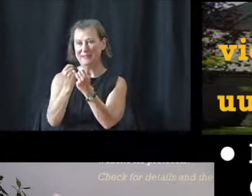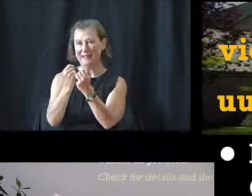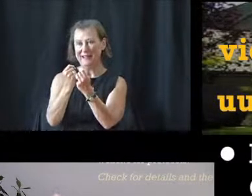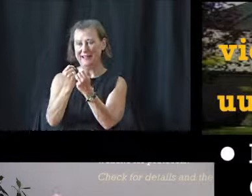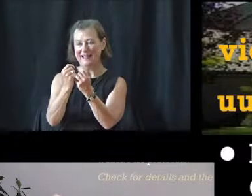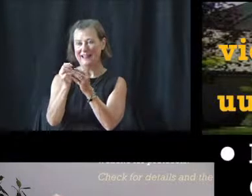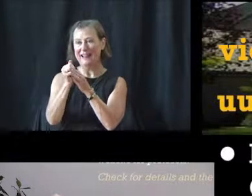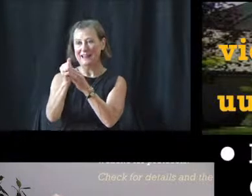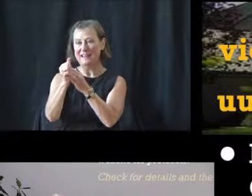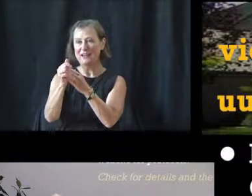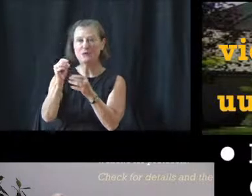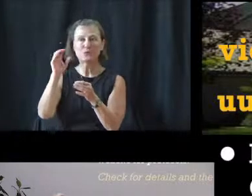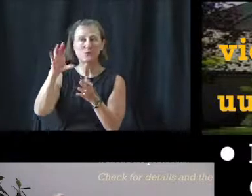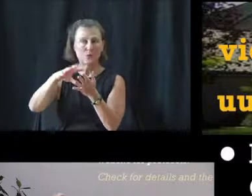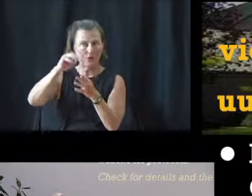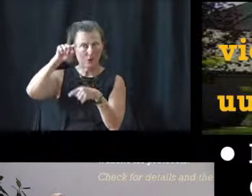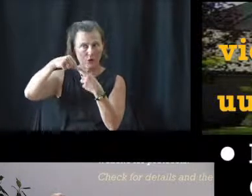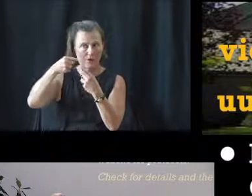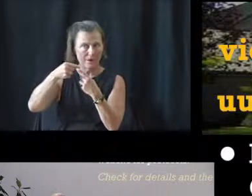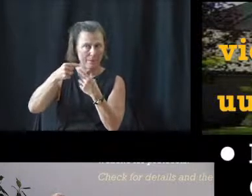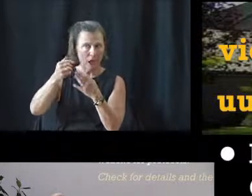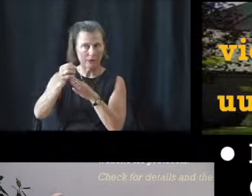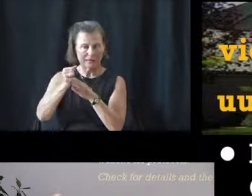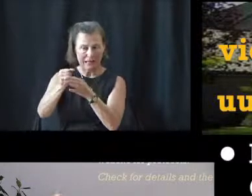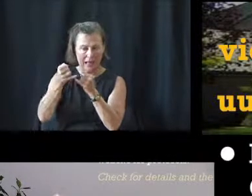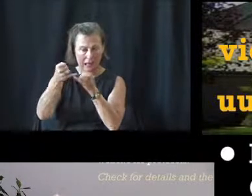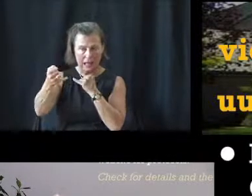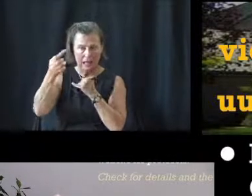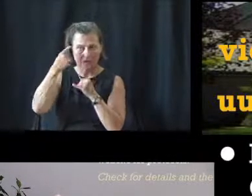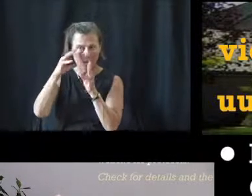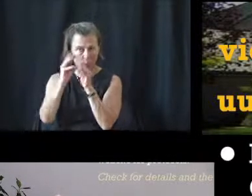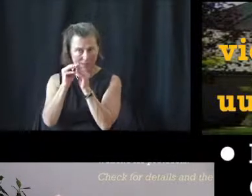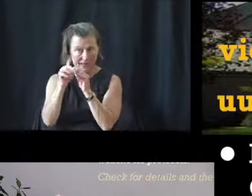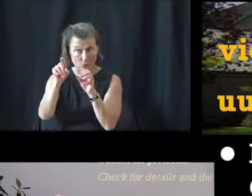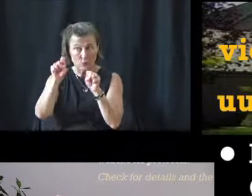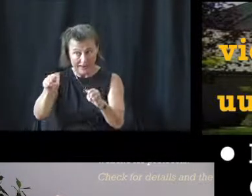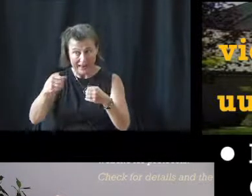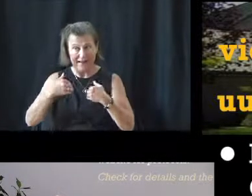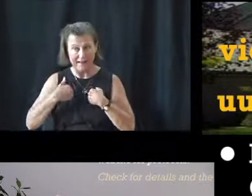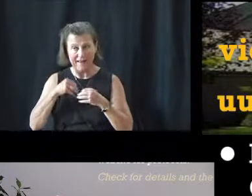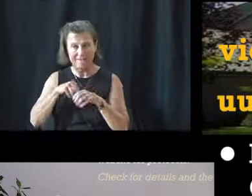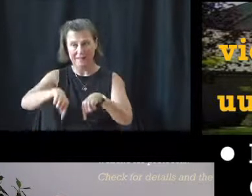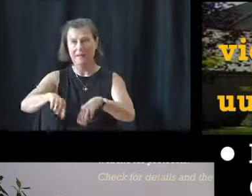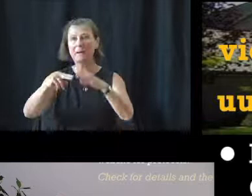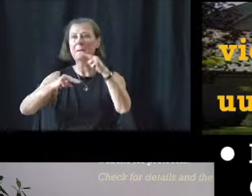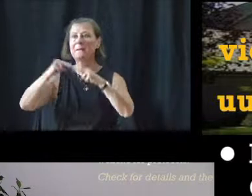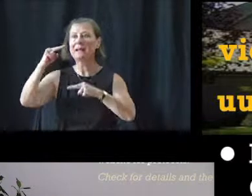about any specific guidelines for the meetings that you can have now in the building.